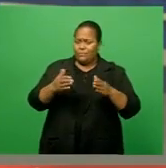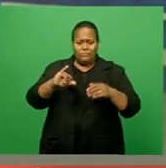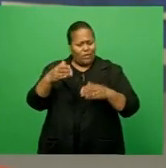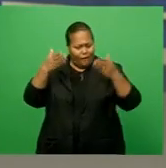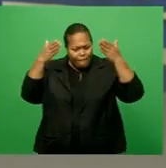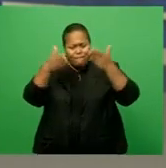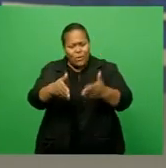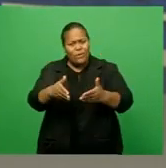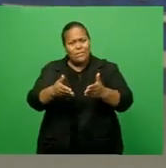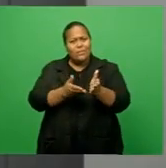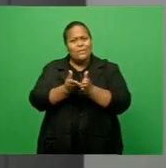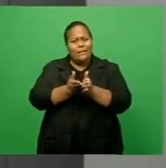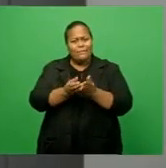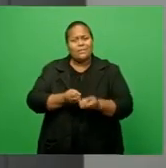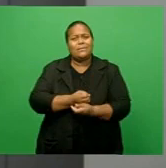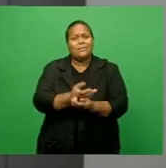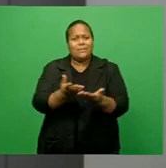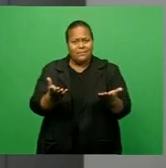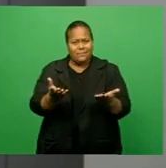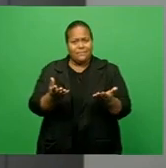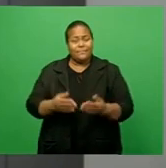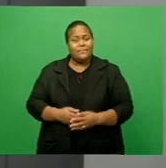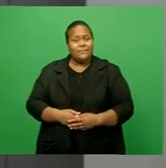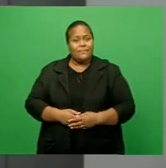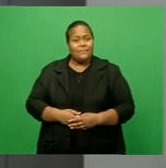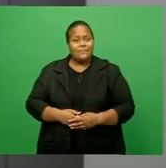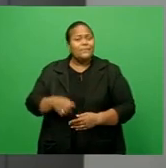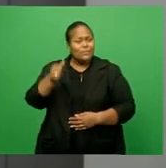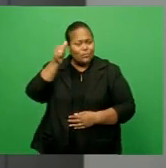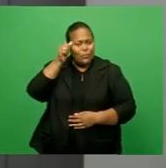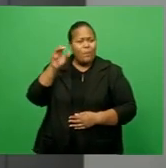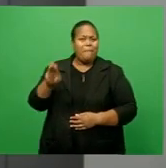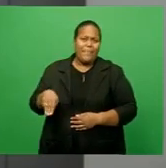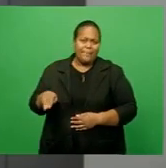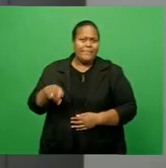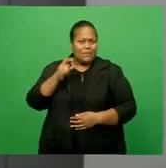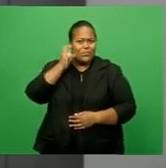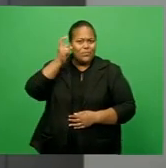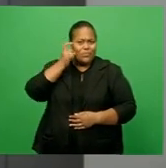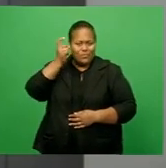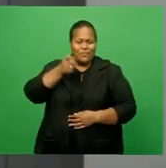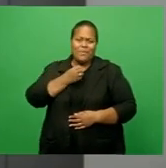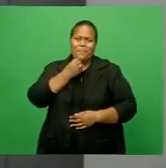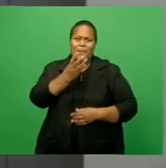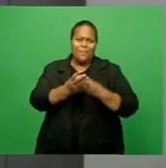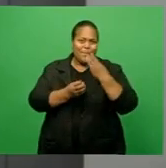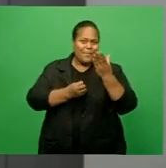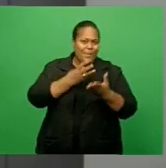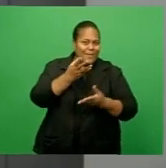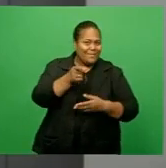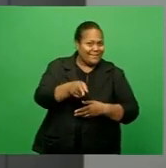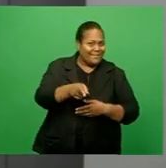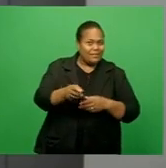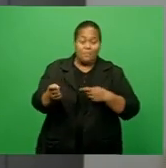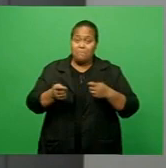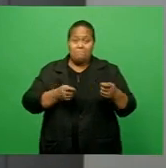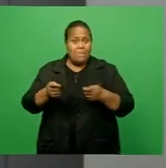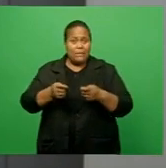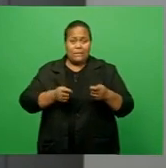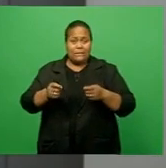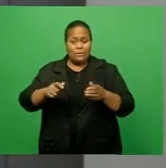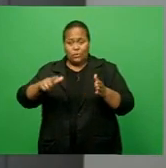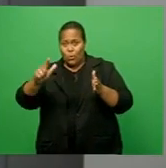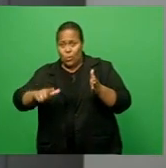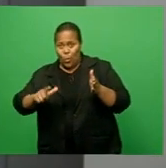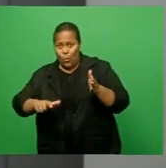enhancing service delivery. I know the vendors have been raising their concern that the market is situated a